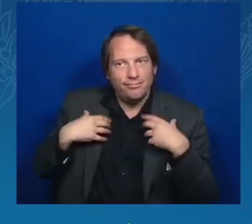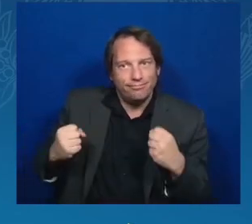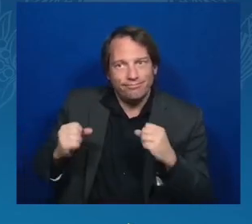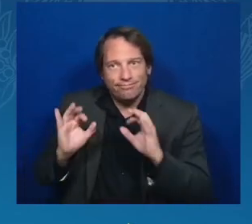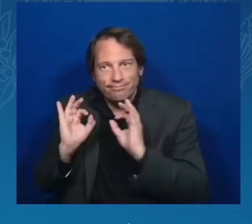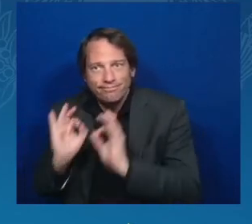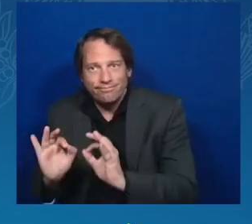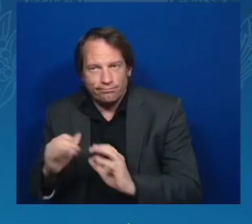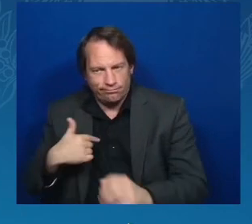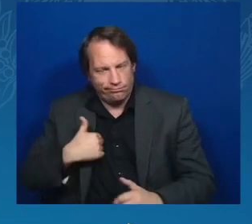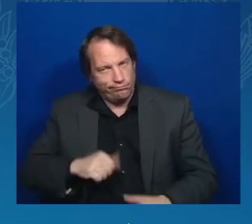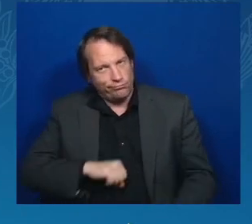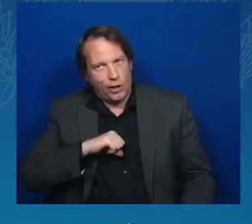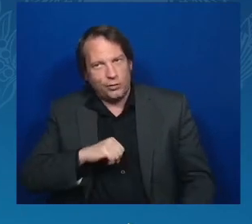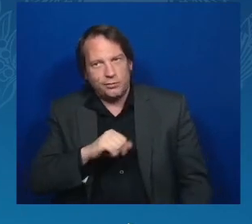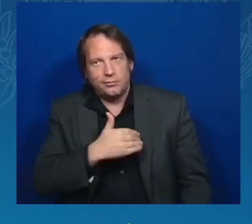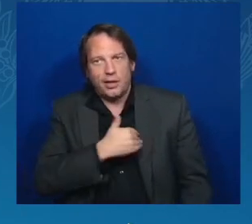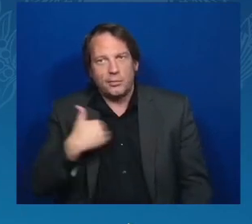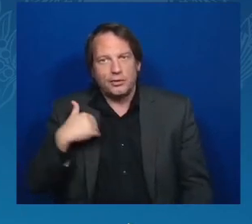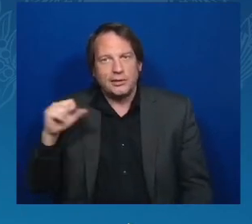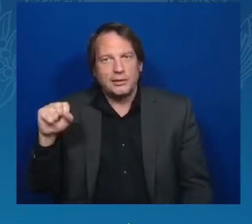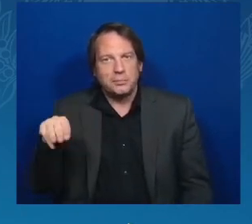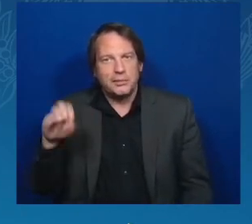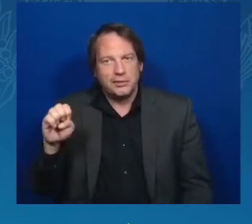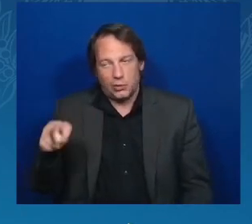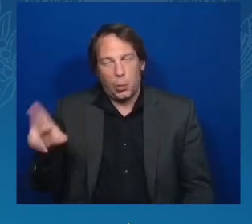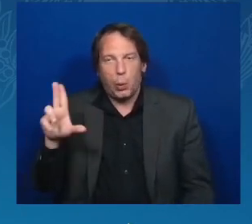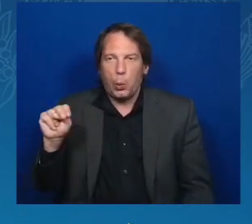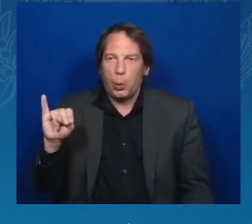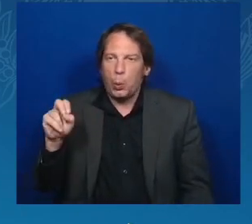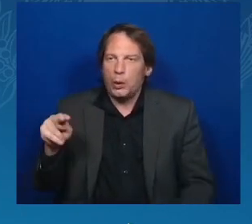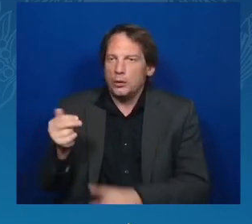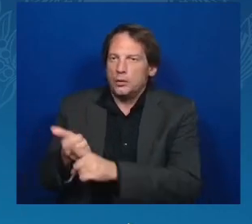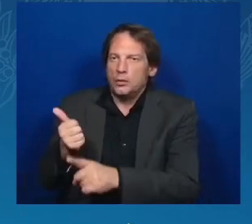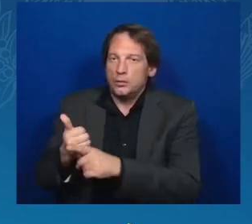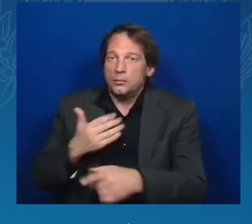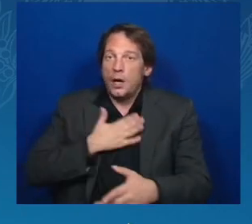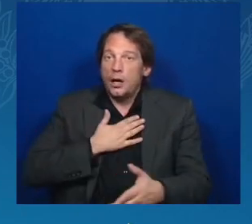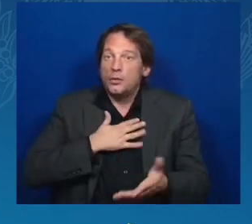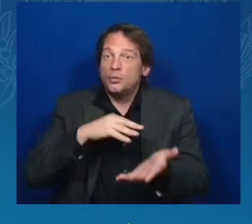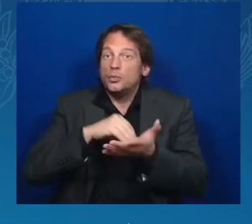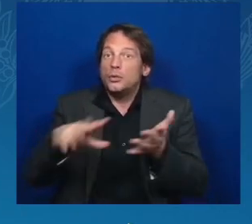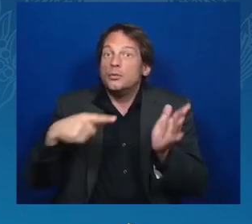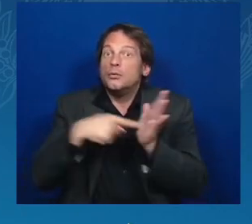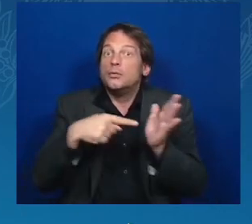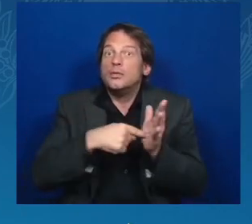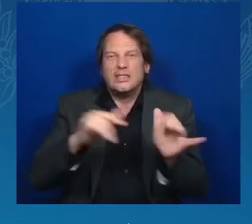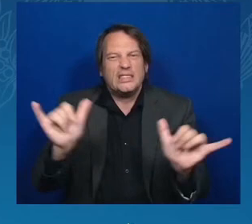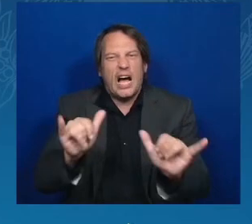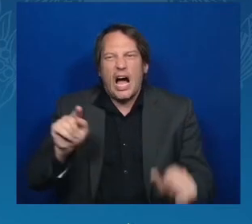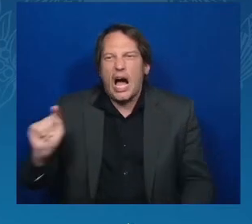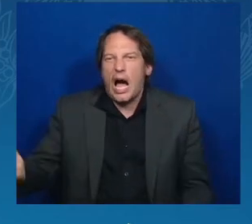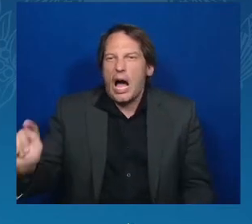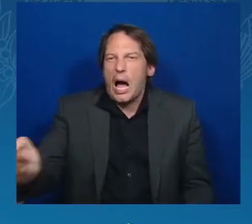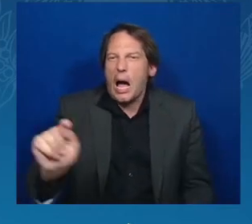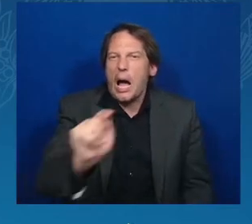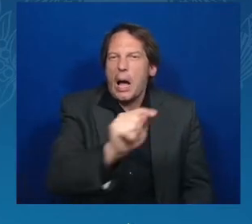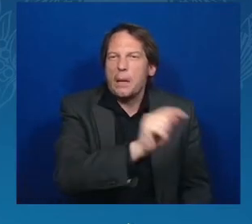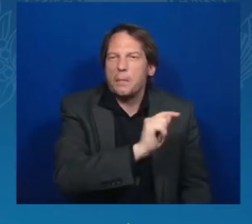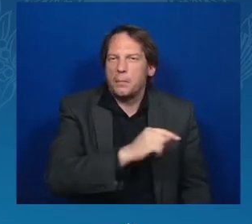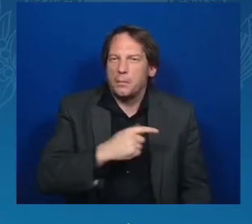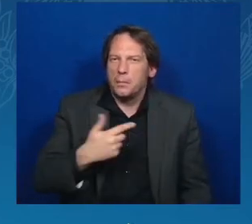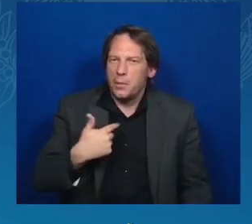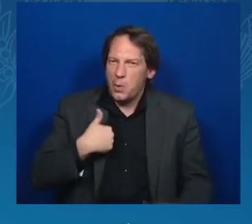better life for myself and my two wonderful twin daughters, one of whom Monique is here with me today. And I